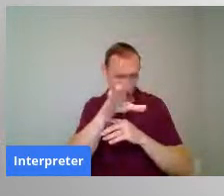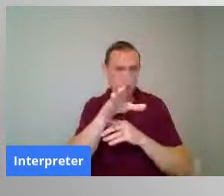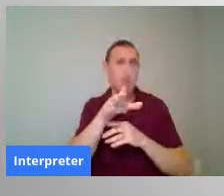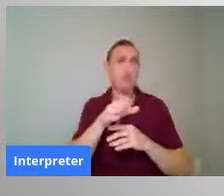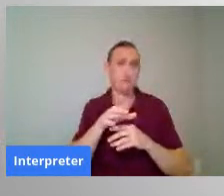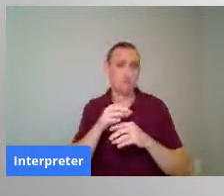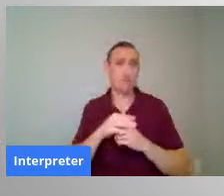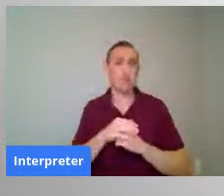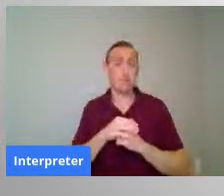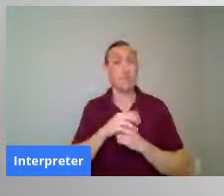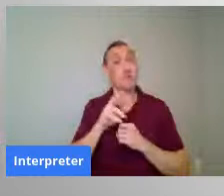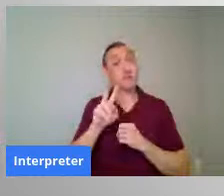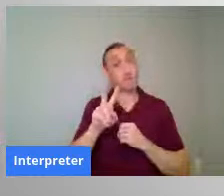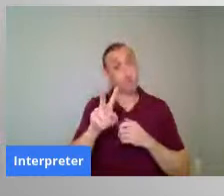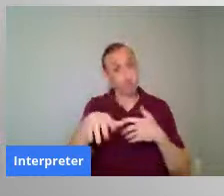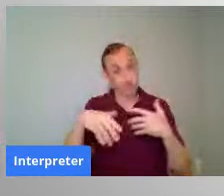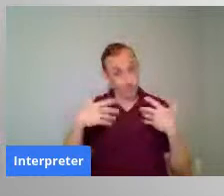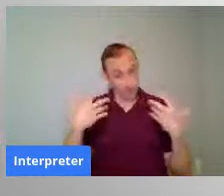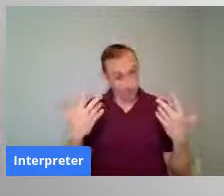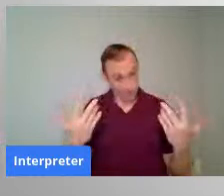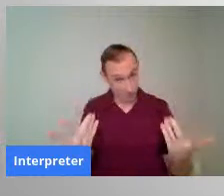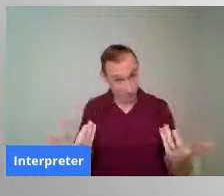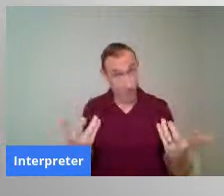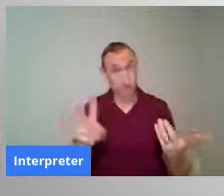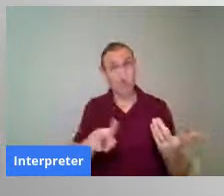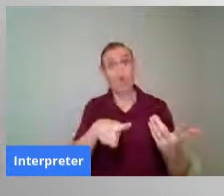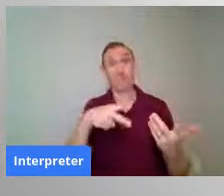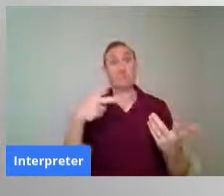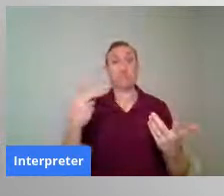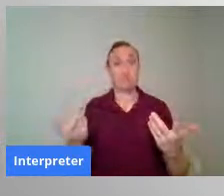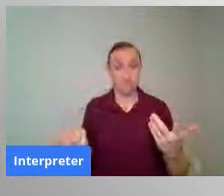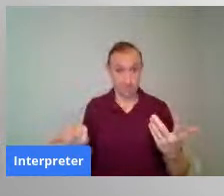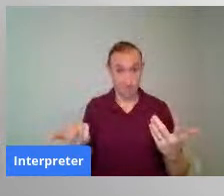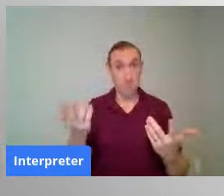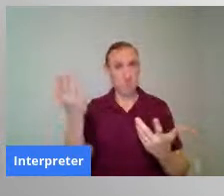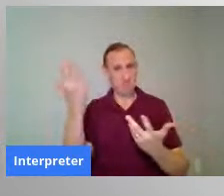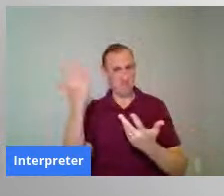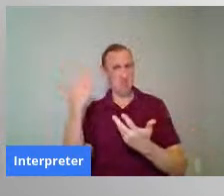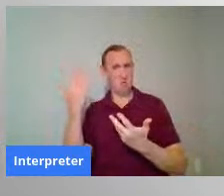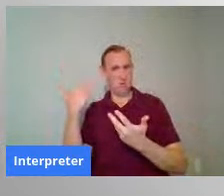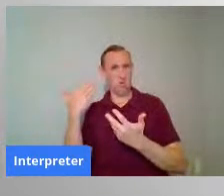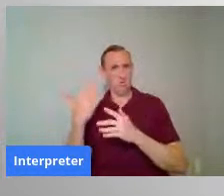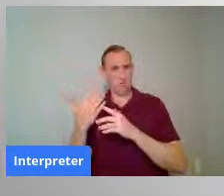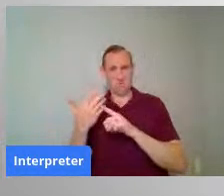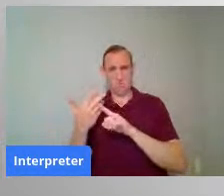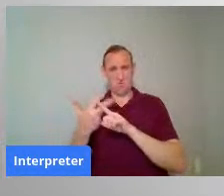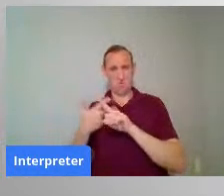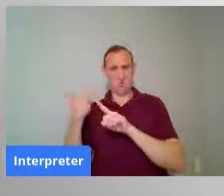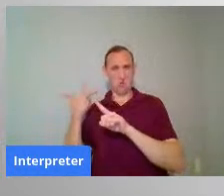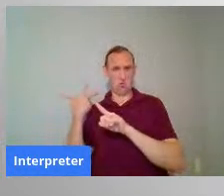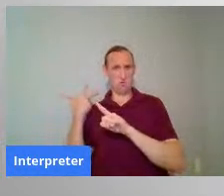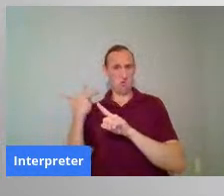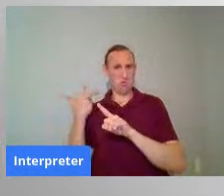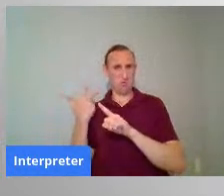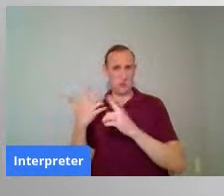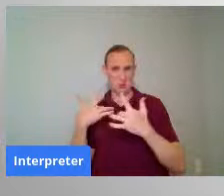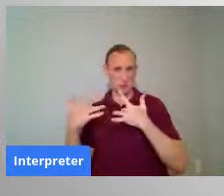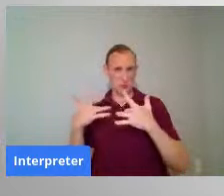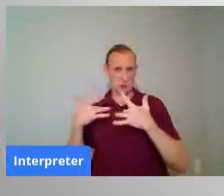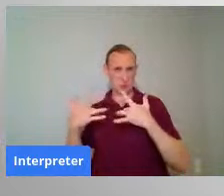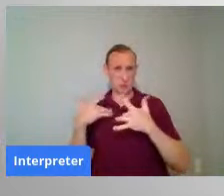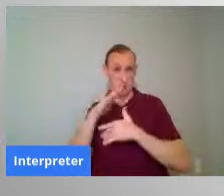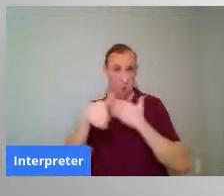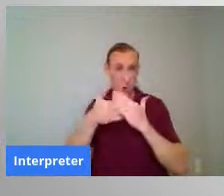On the other side of things, we were slightly concerned in the past couple of months about not collecting all of our state QBE